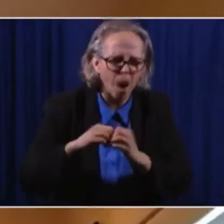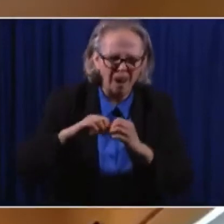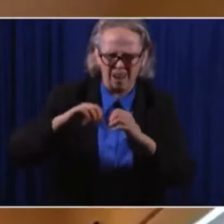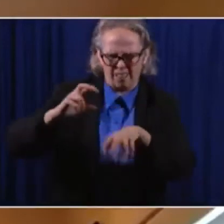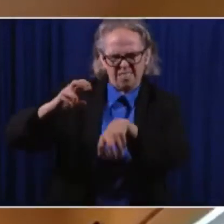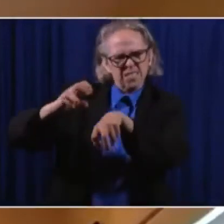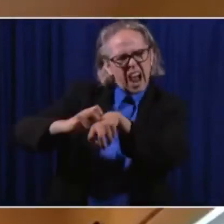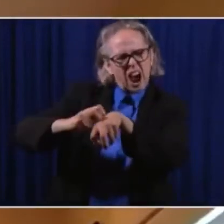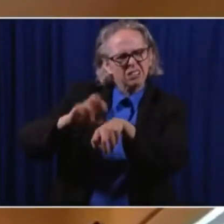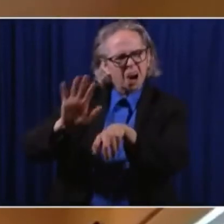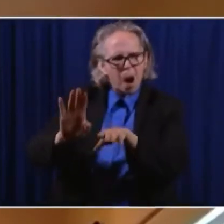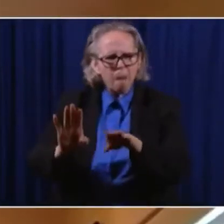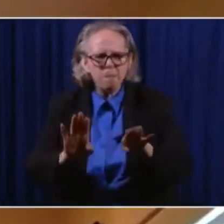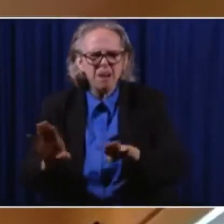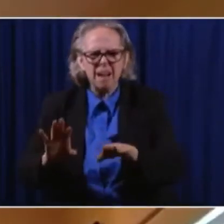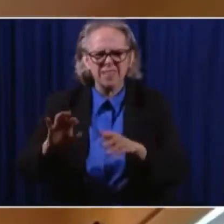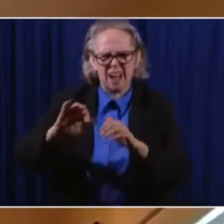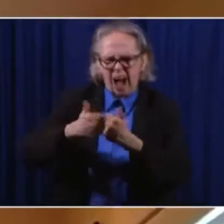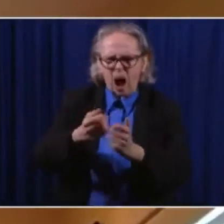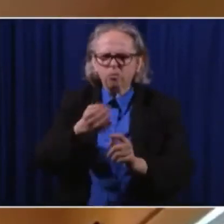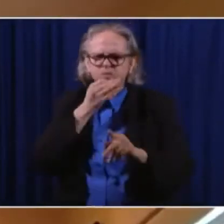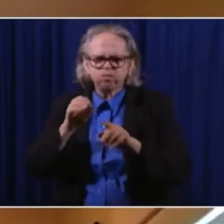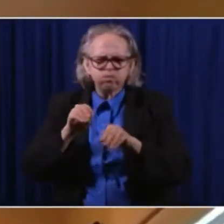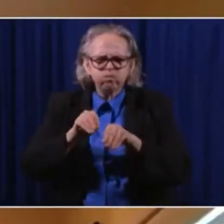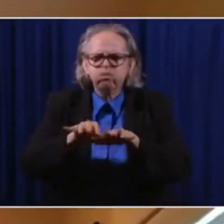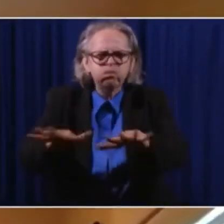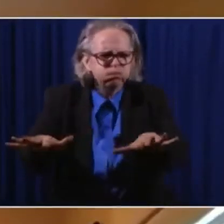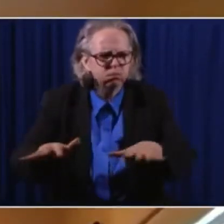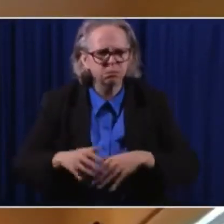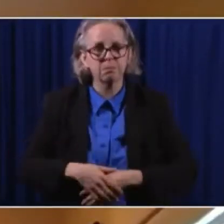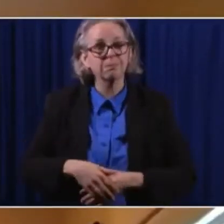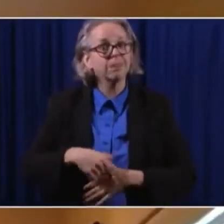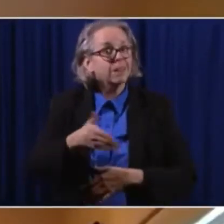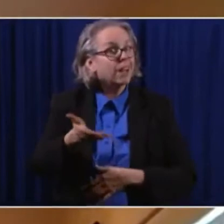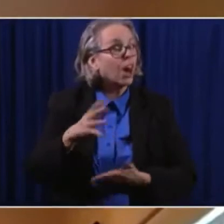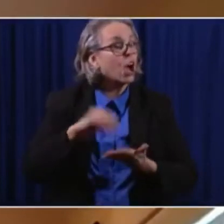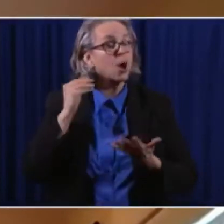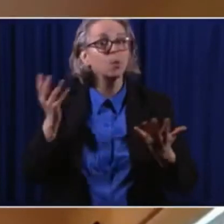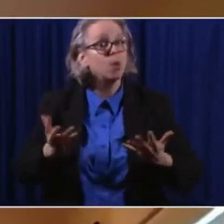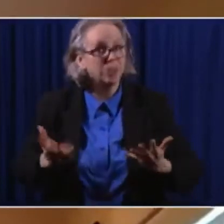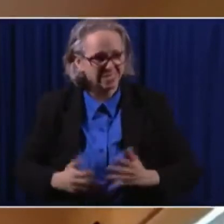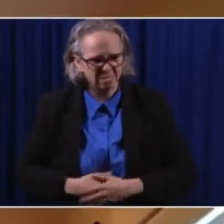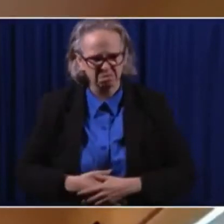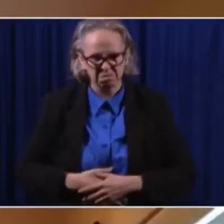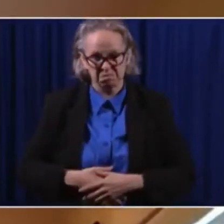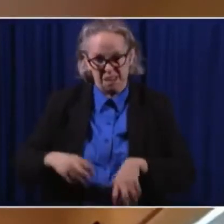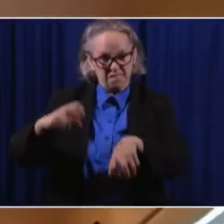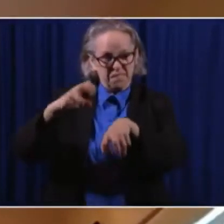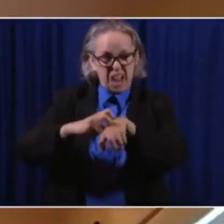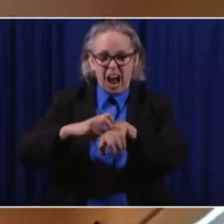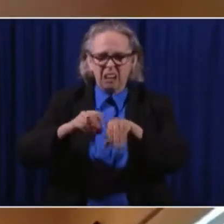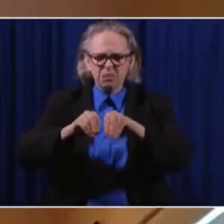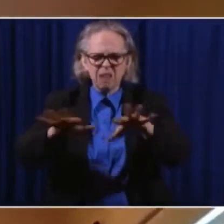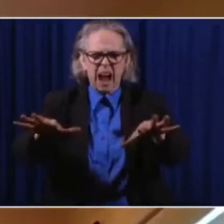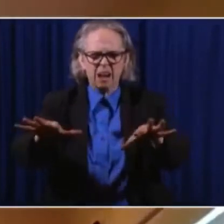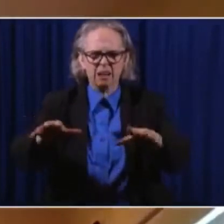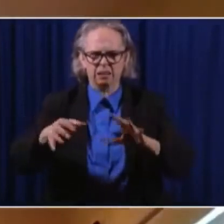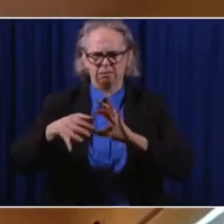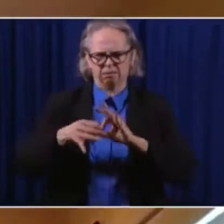is that this disease is spread mostly through the air by respiratory droplets. When we